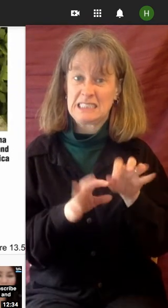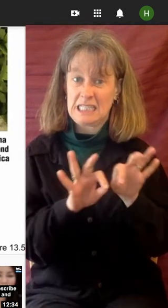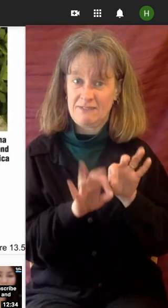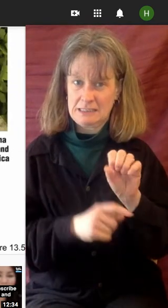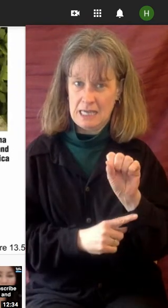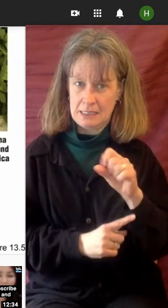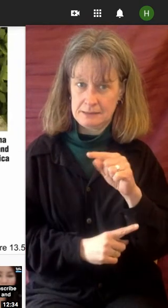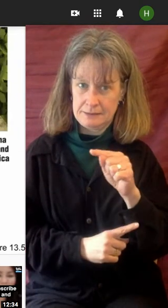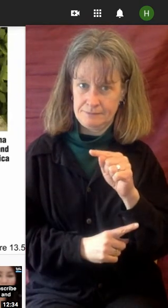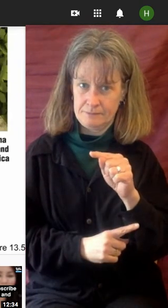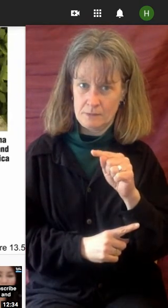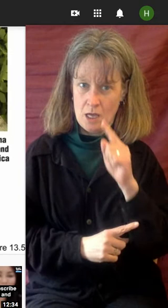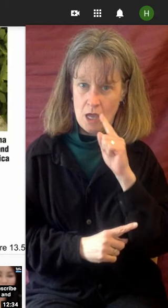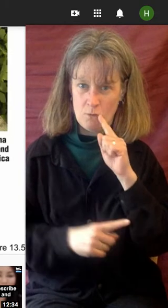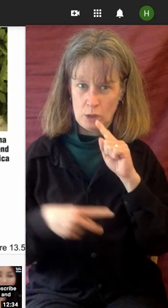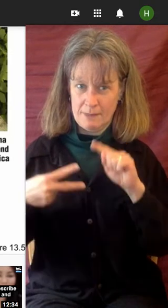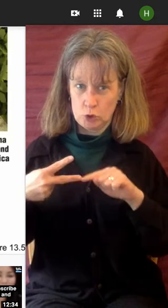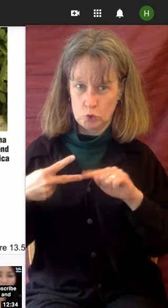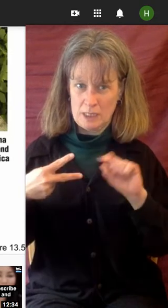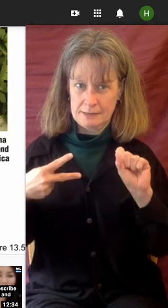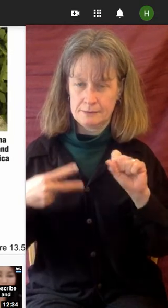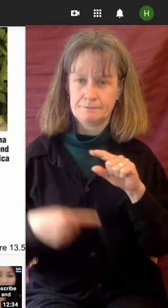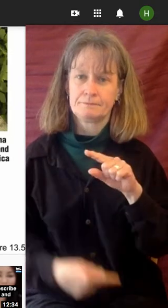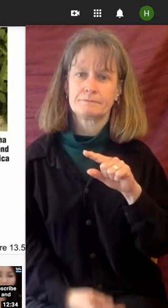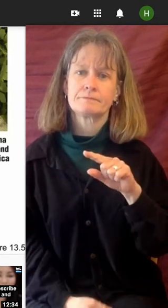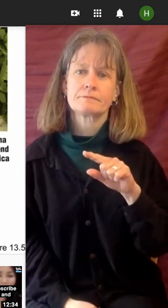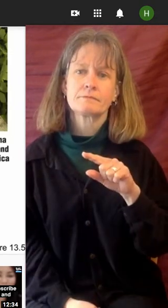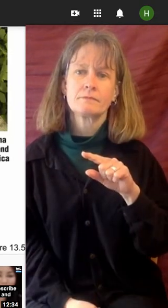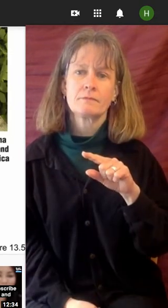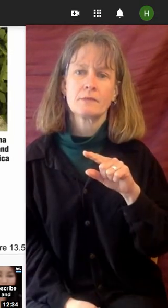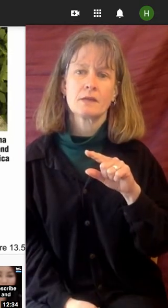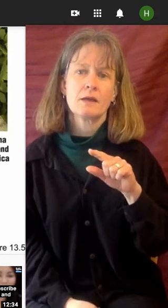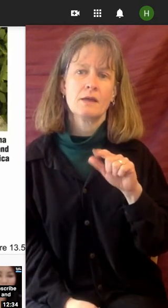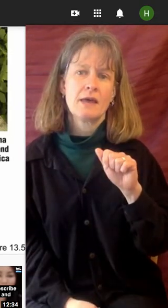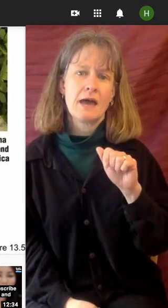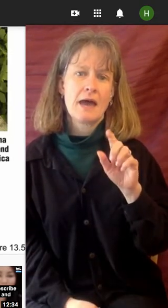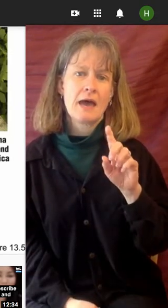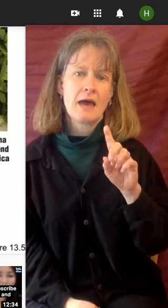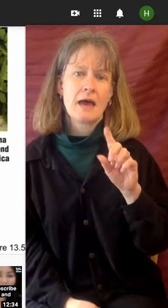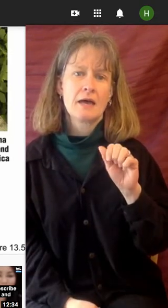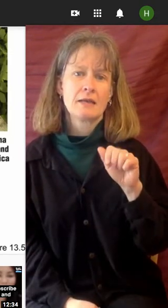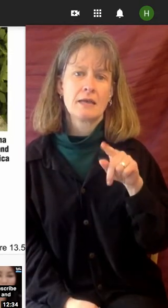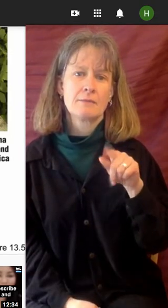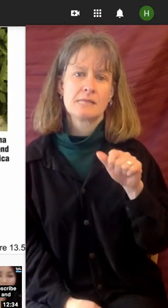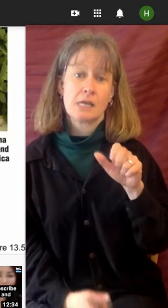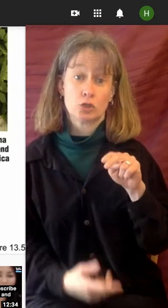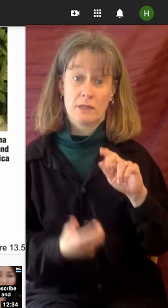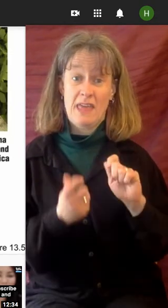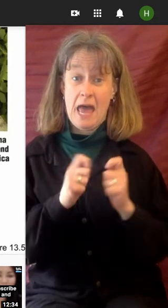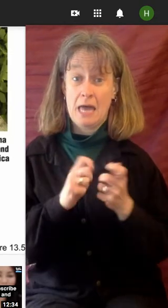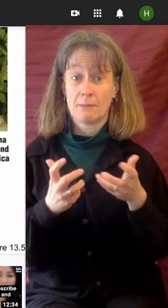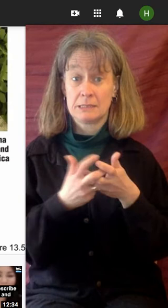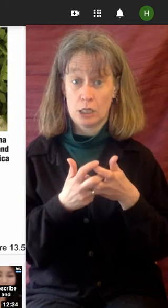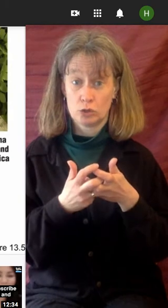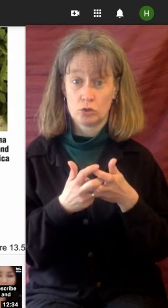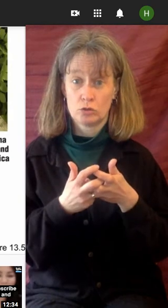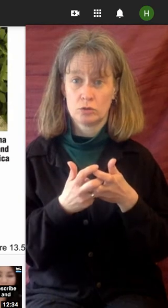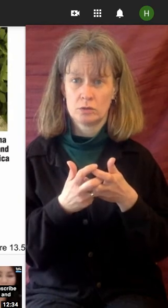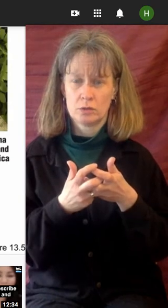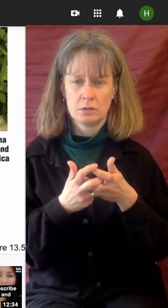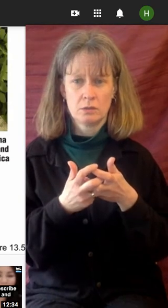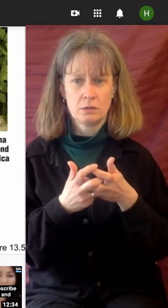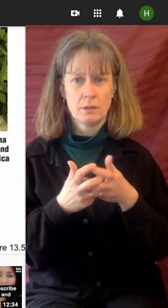Adaptations fit their environment. This iguana lives on a dark rock and it has dark skin.